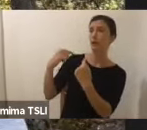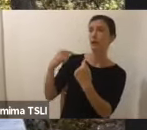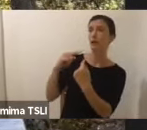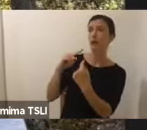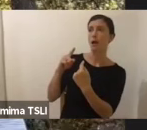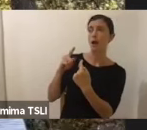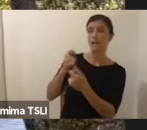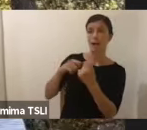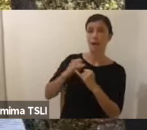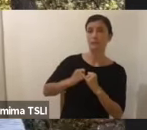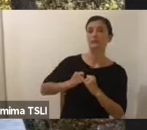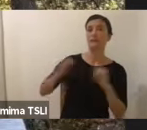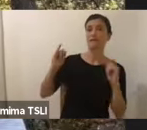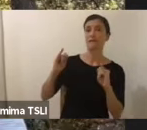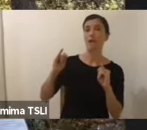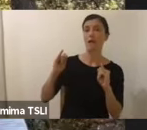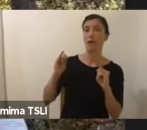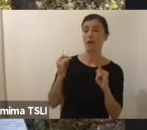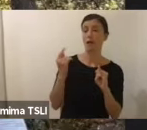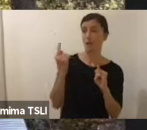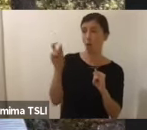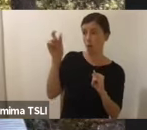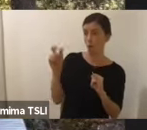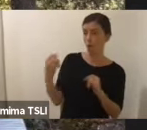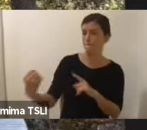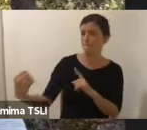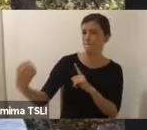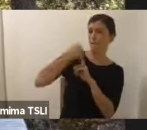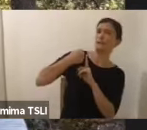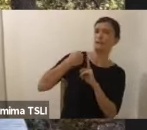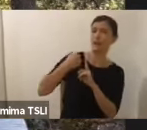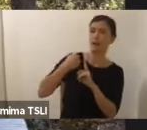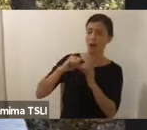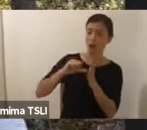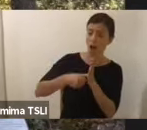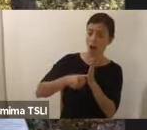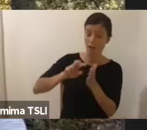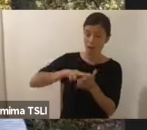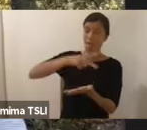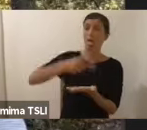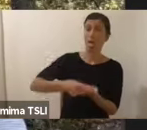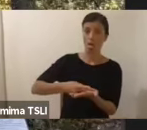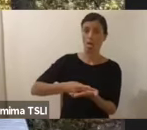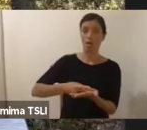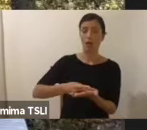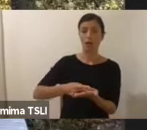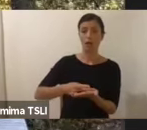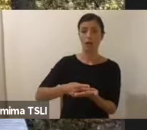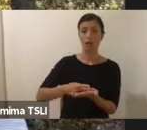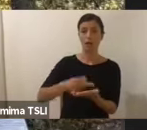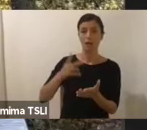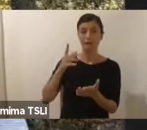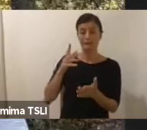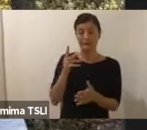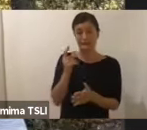severe um one of them punched me very hard and i went to the ground um almost passing out and um